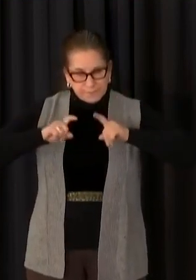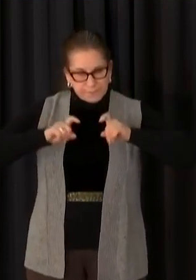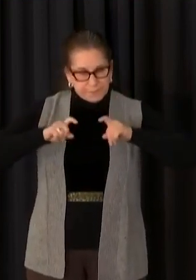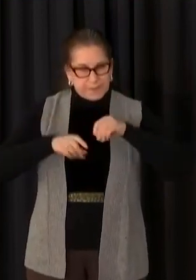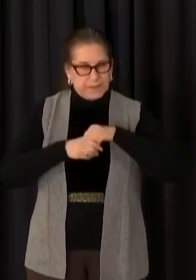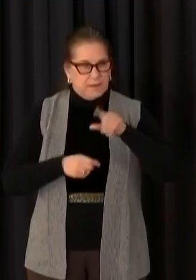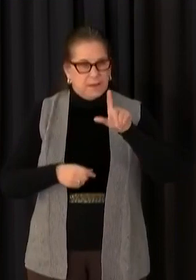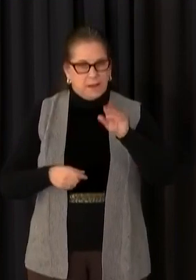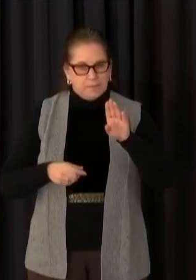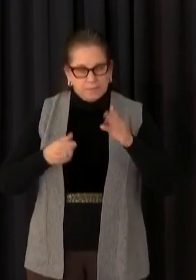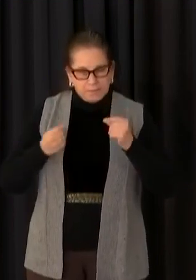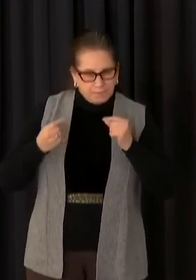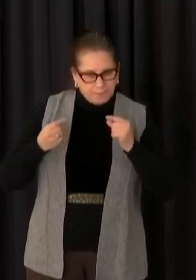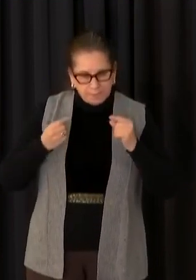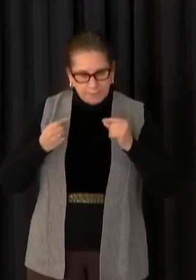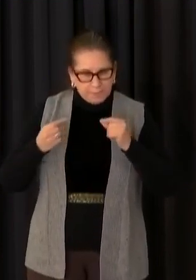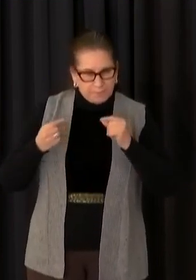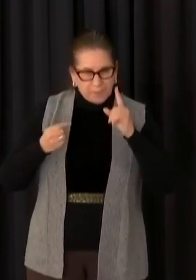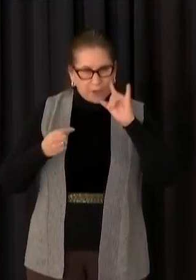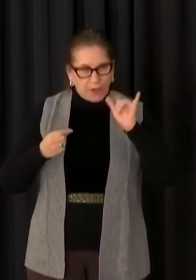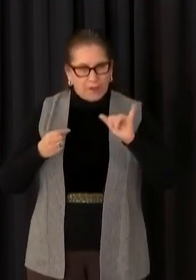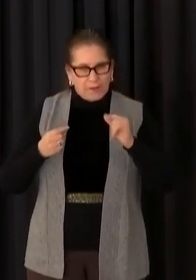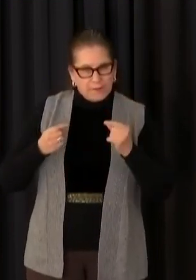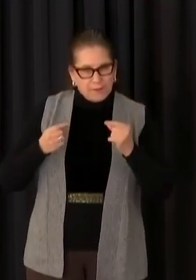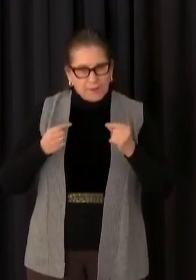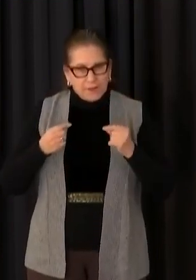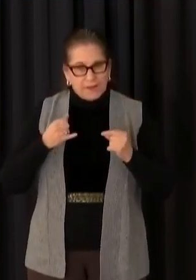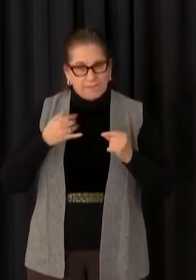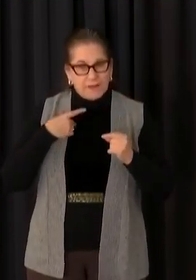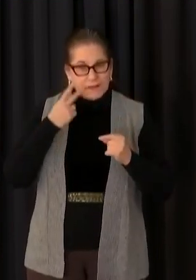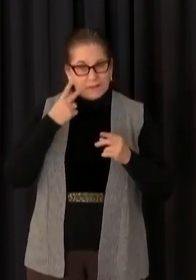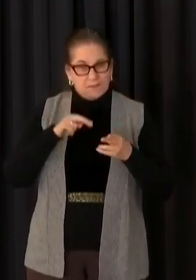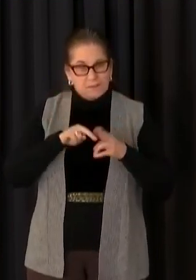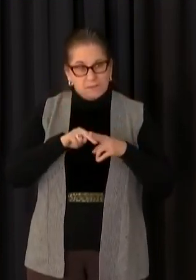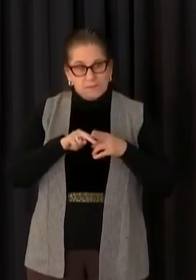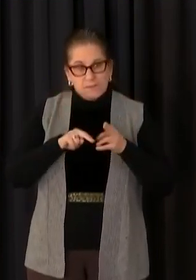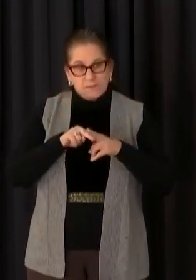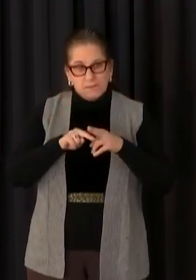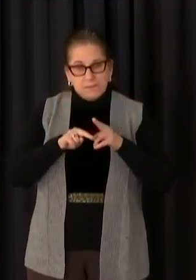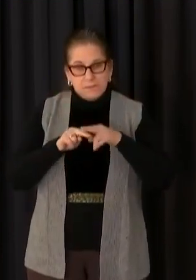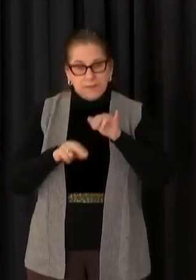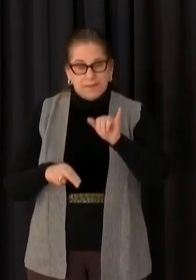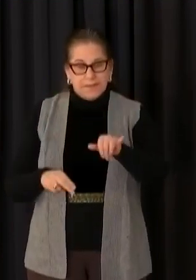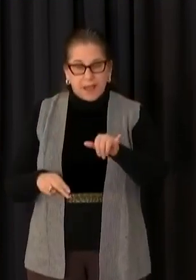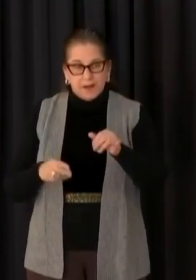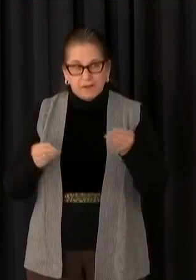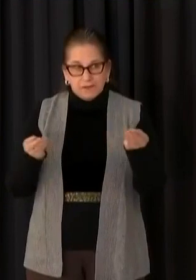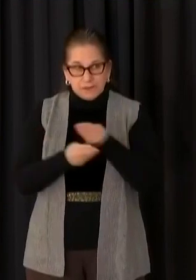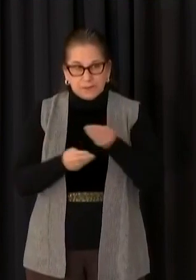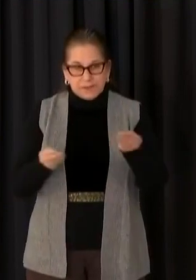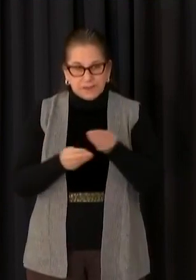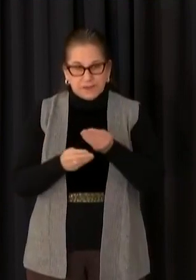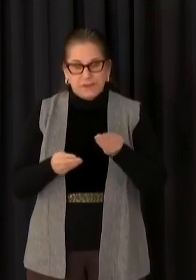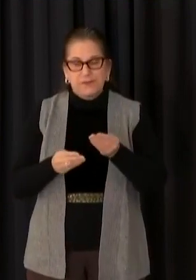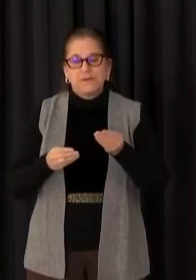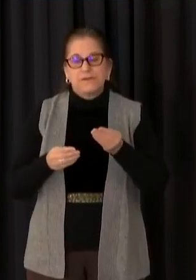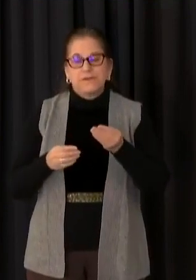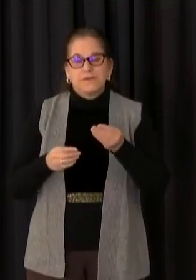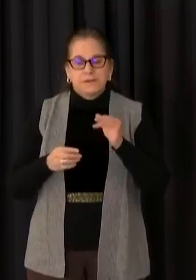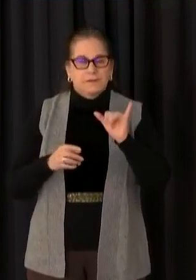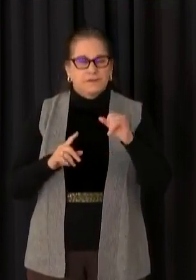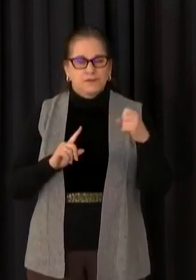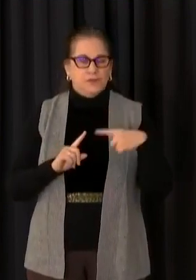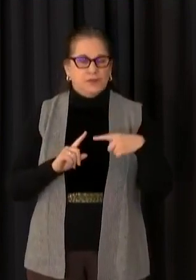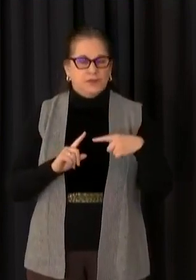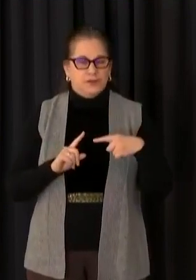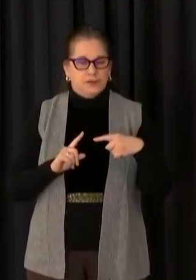of transmission or R0 could be an indication that that variant is present. So again, I subscribe to that. It's not a matter